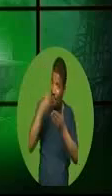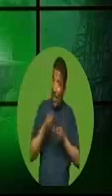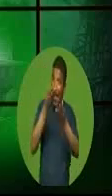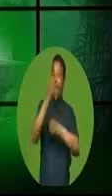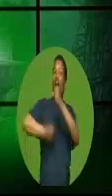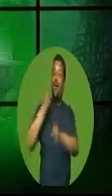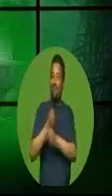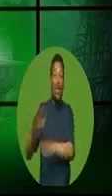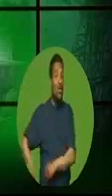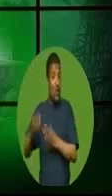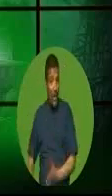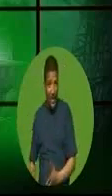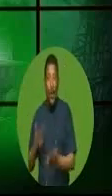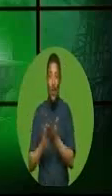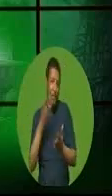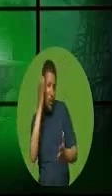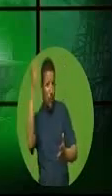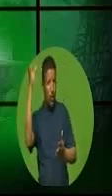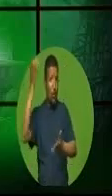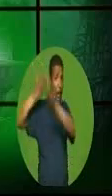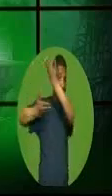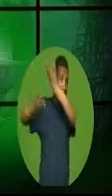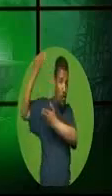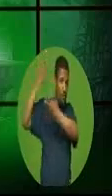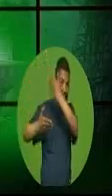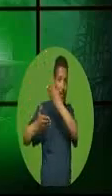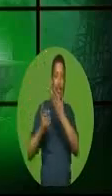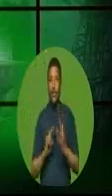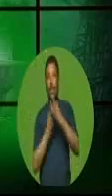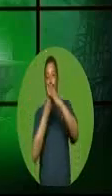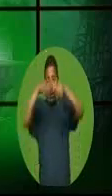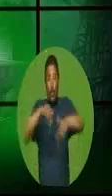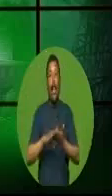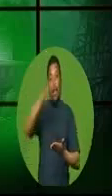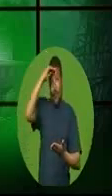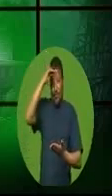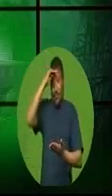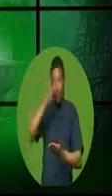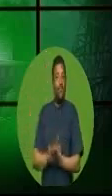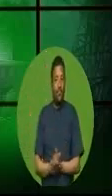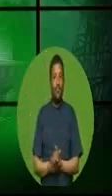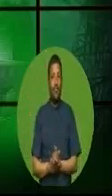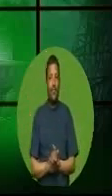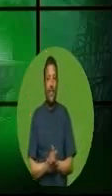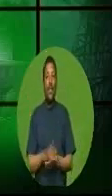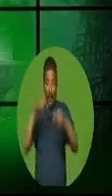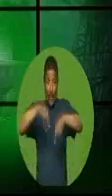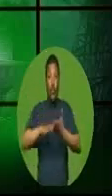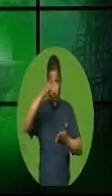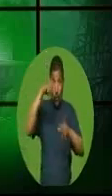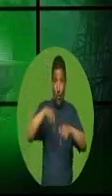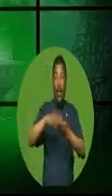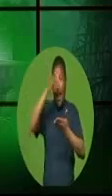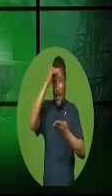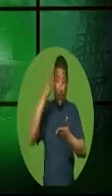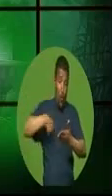Students, with this conceptual background, let's start today's lesson. In today's lesson,